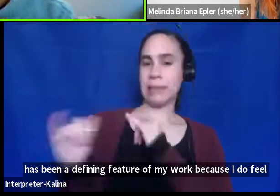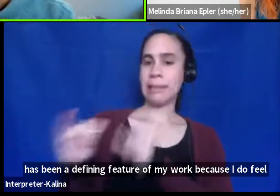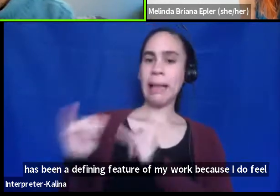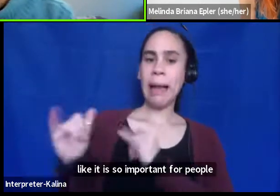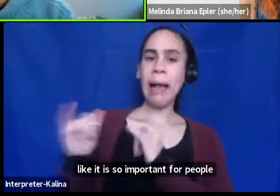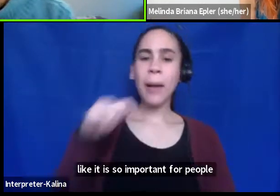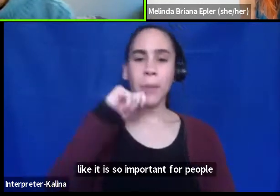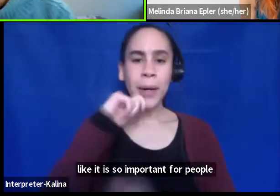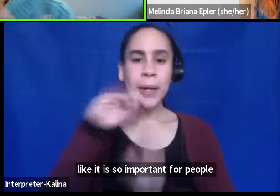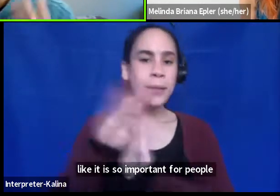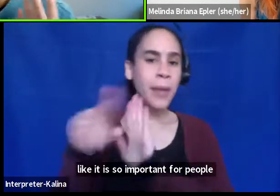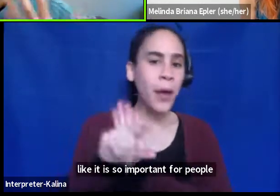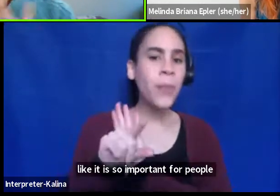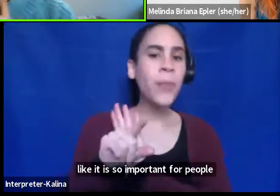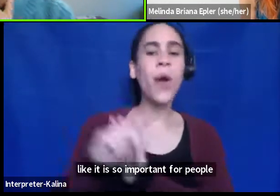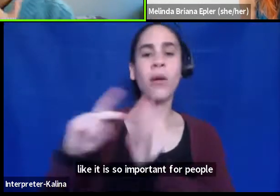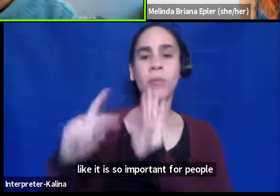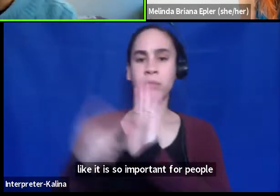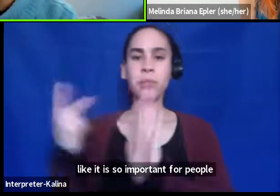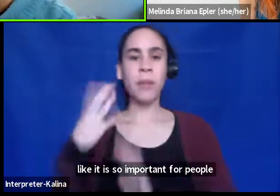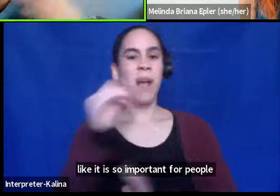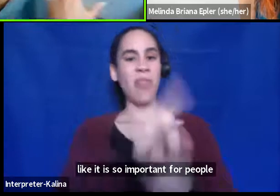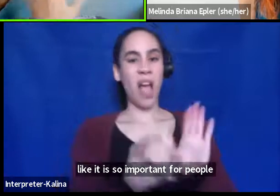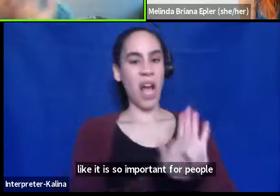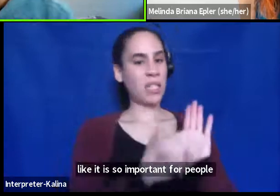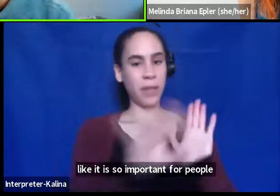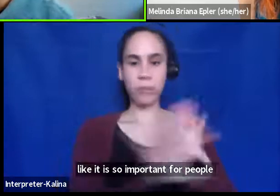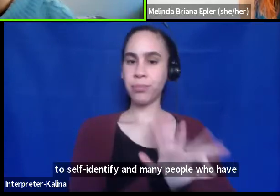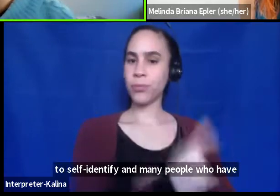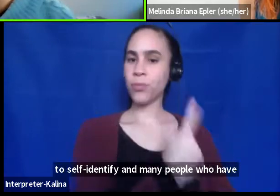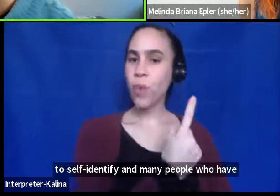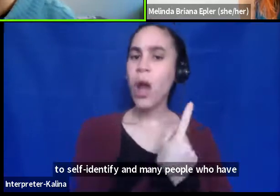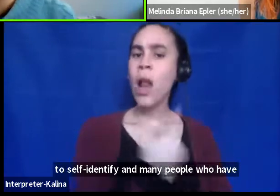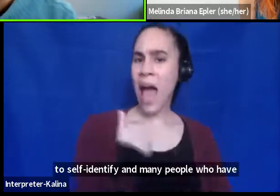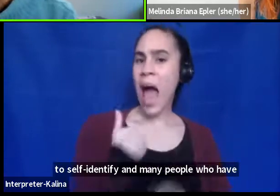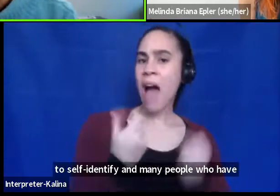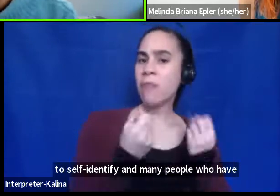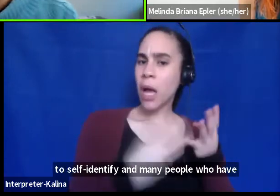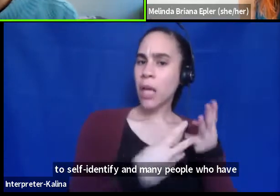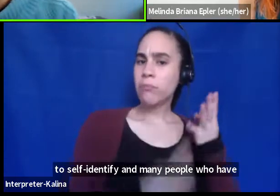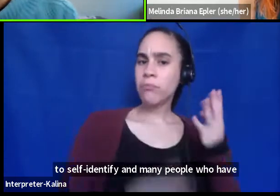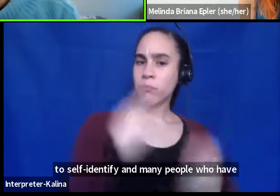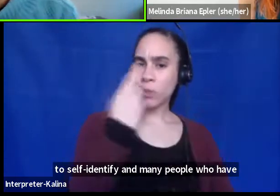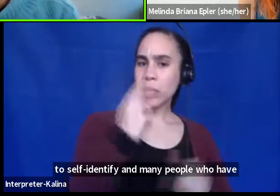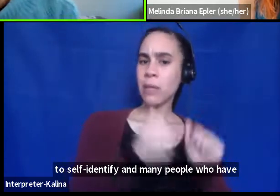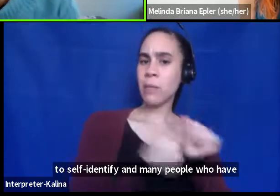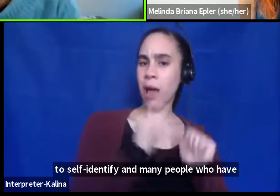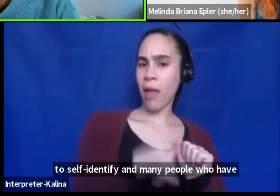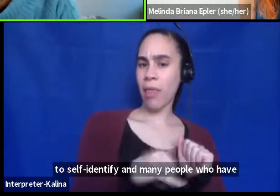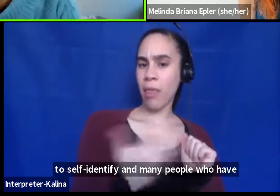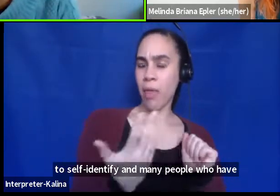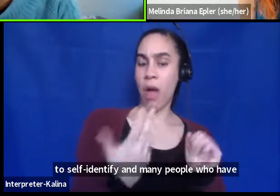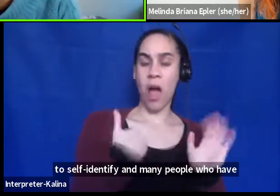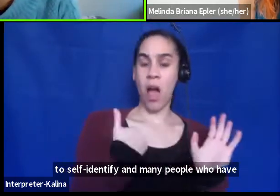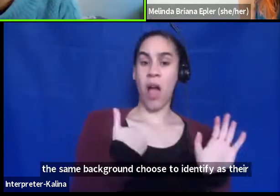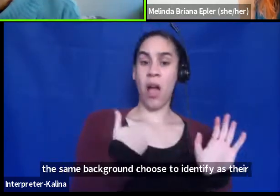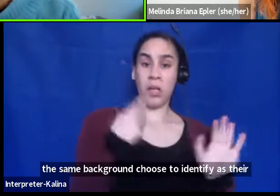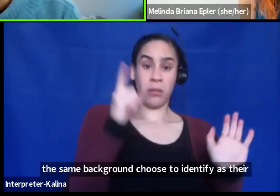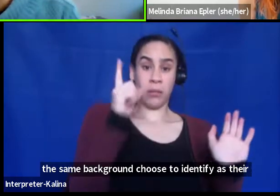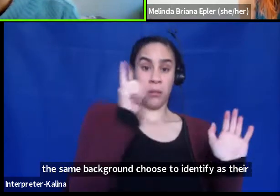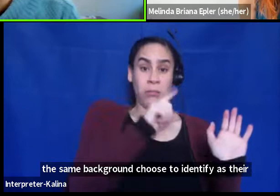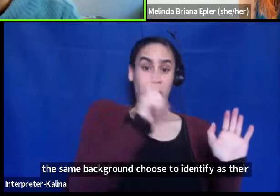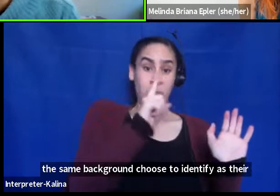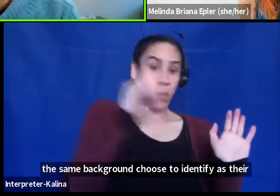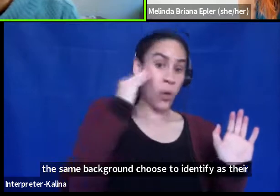identify as their minority race. And I think there are reasons for that. And I don't sort of pretend to know what's best for